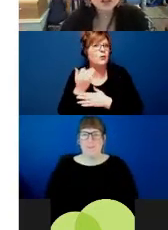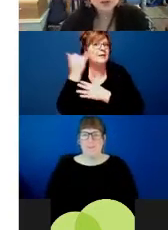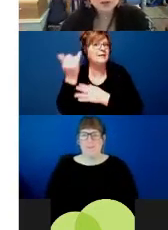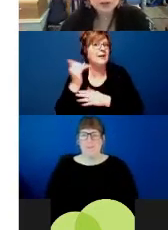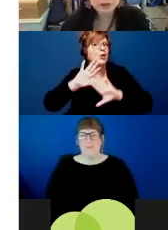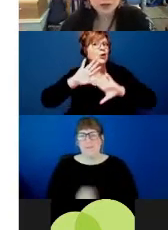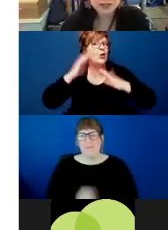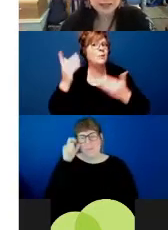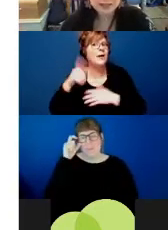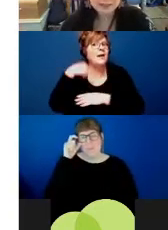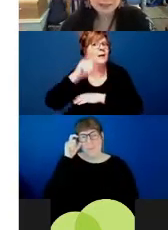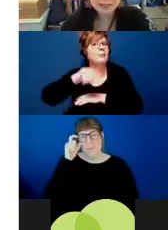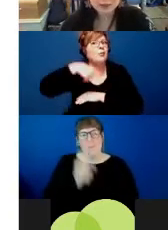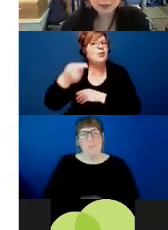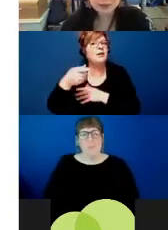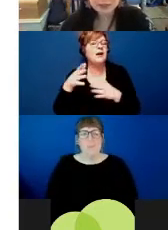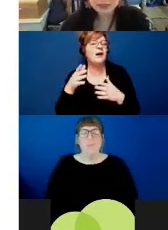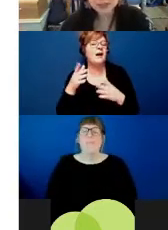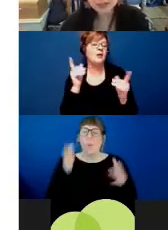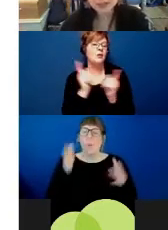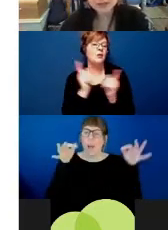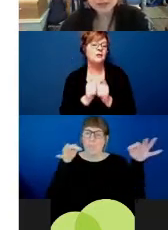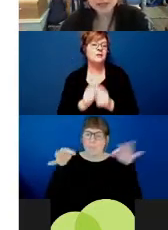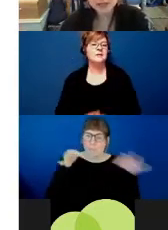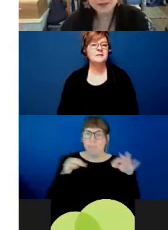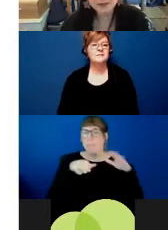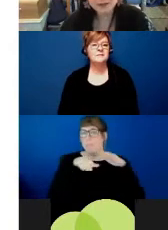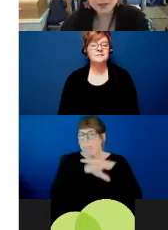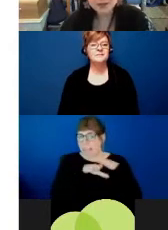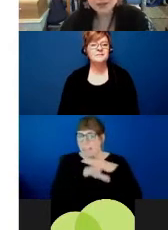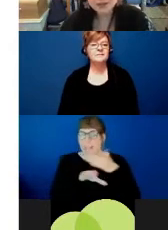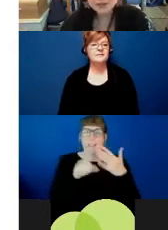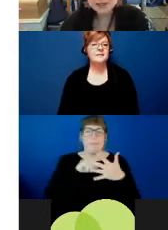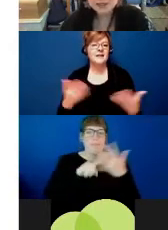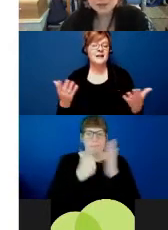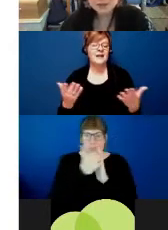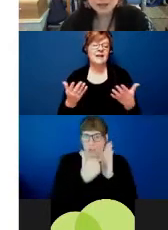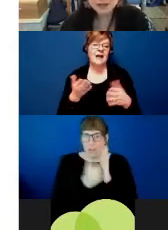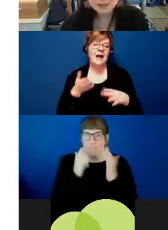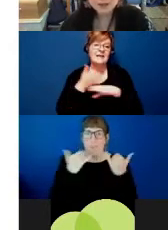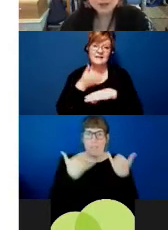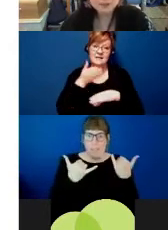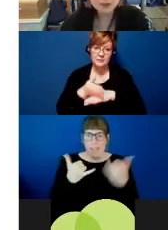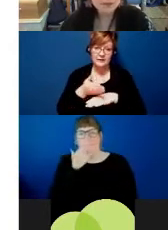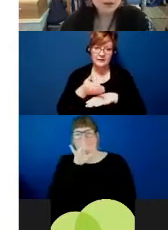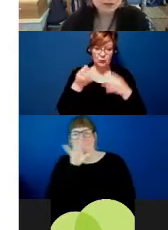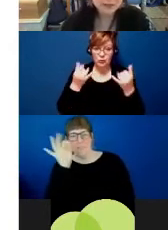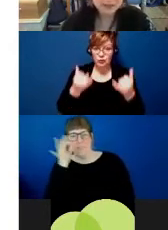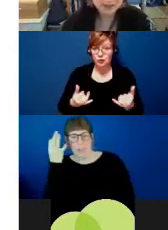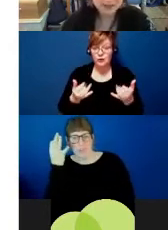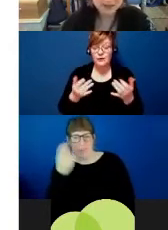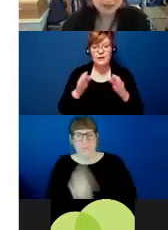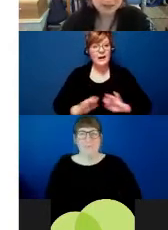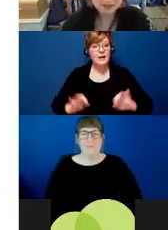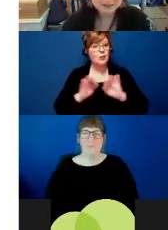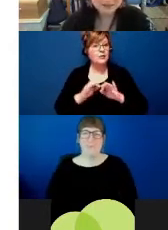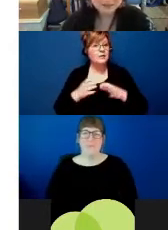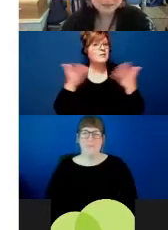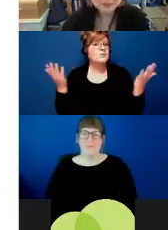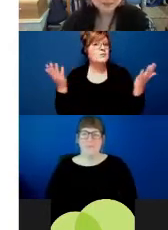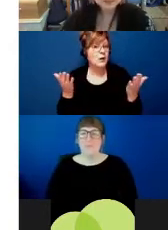I'll be going over our accessibility components and agenda for today. Je suis désolée, mais je ne parle pas français.